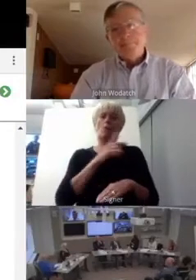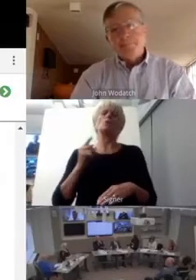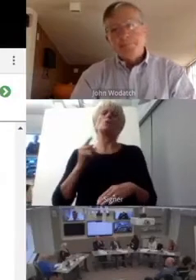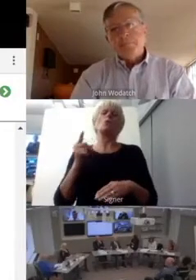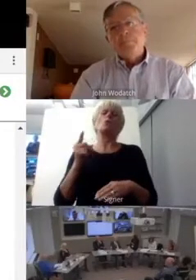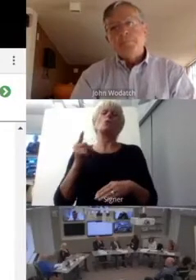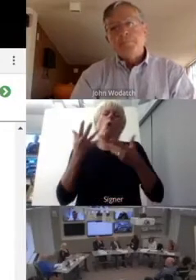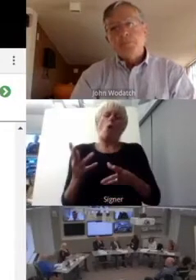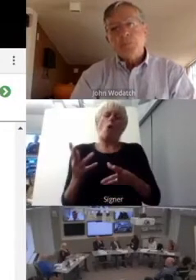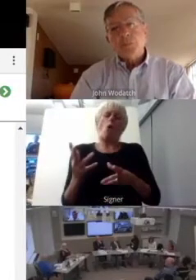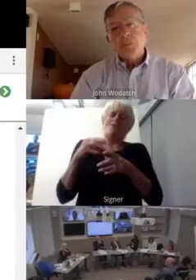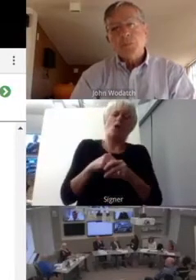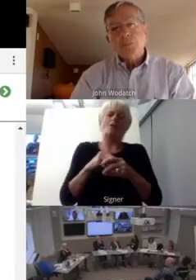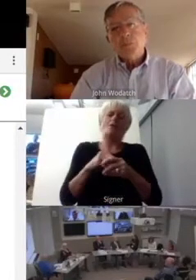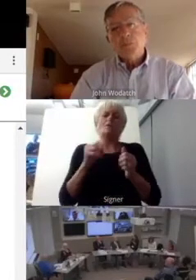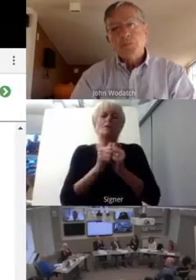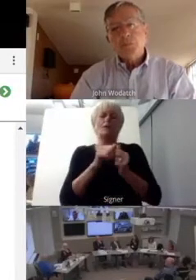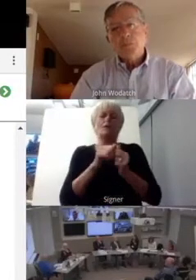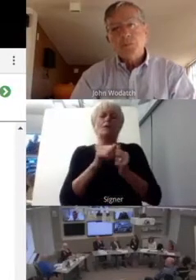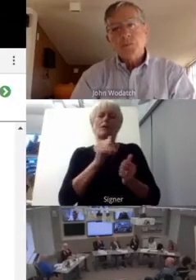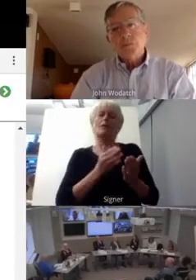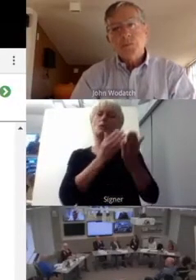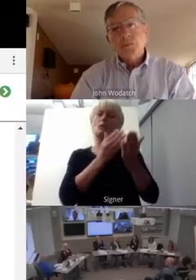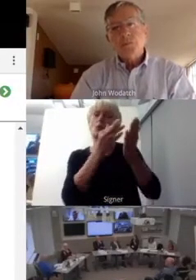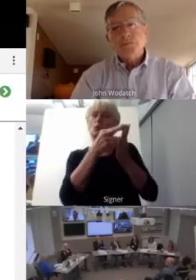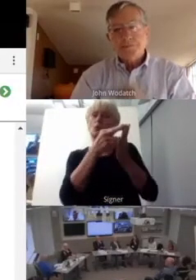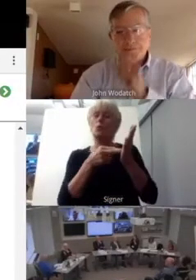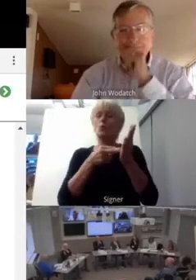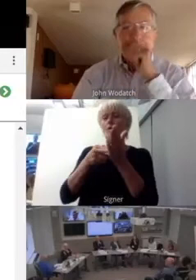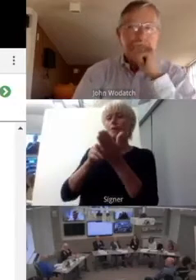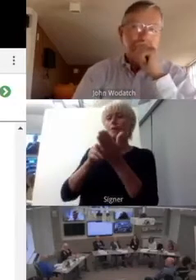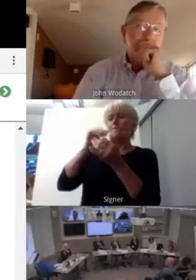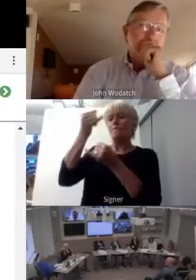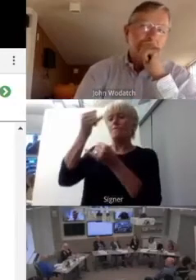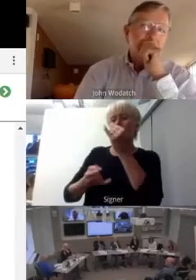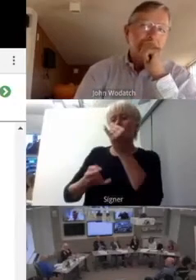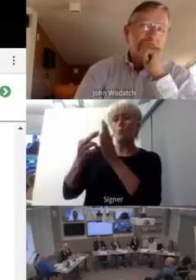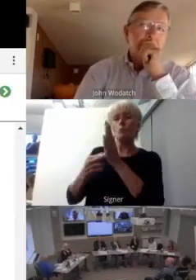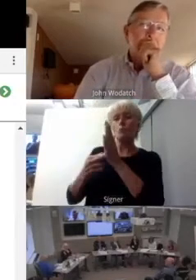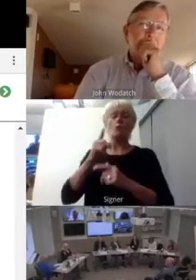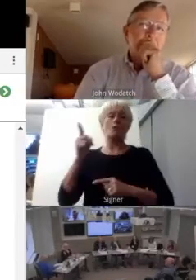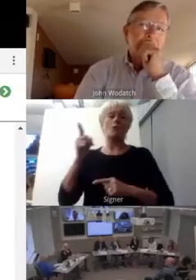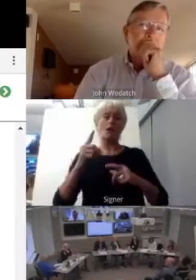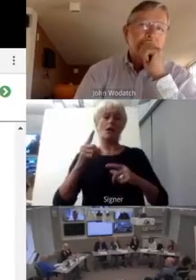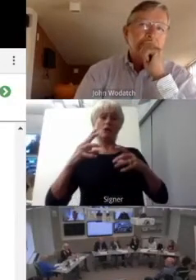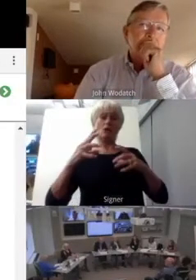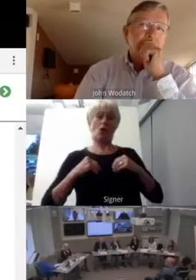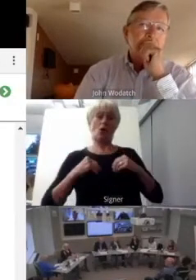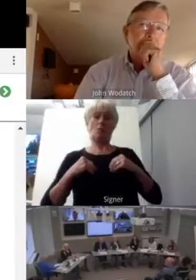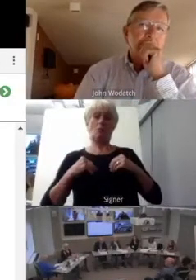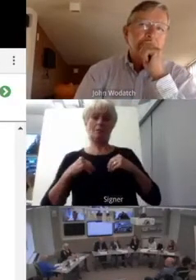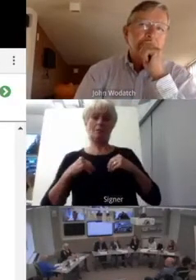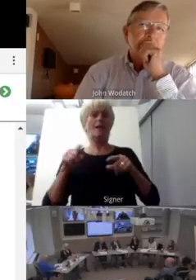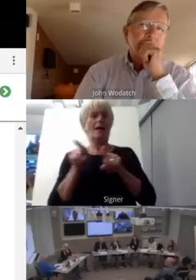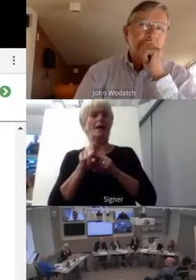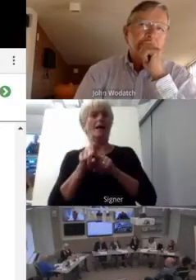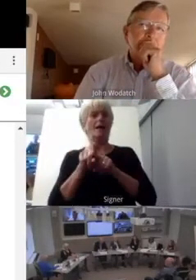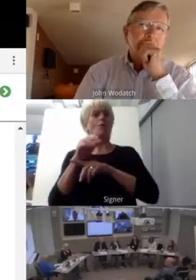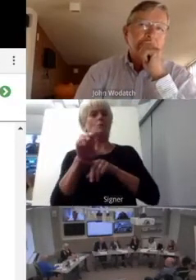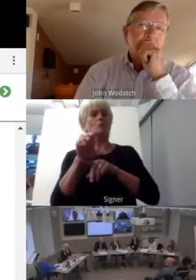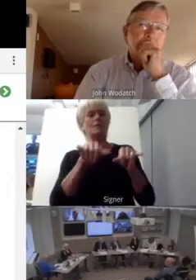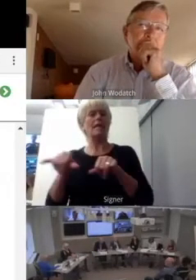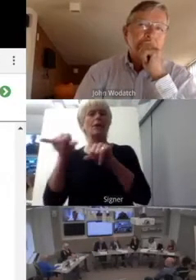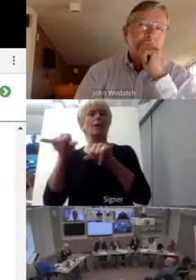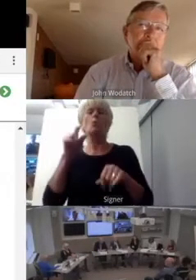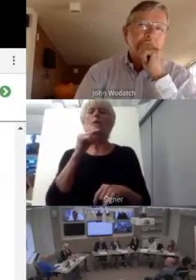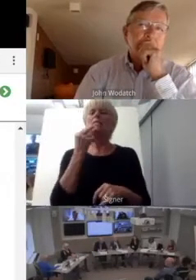rule. And so when they adopt our guidelines as enforceable standards, the differences are small enough that you can put